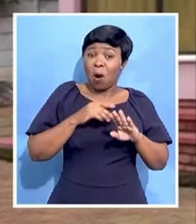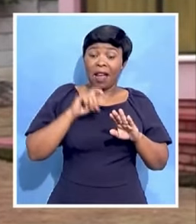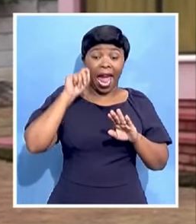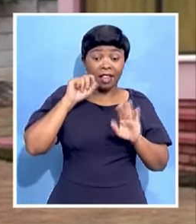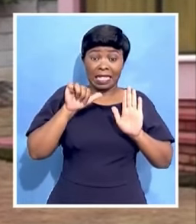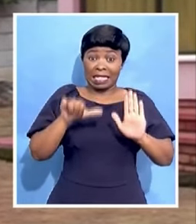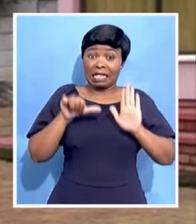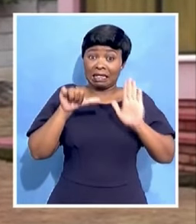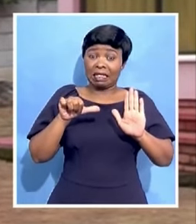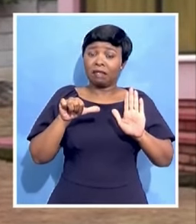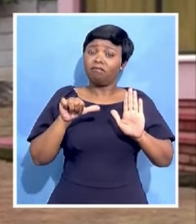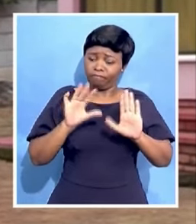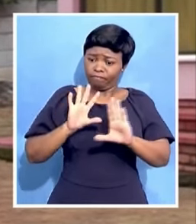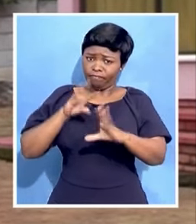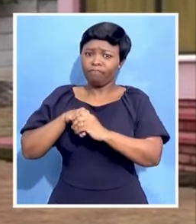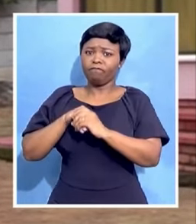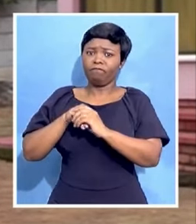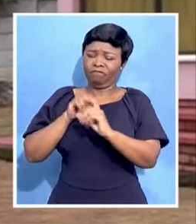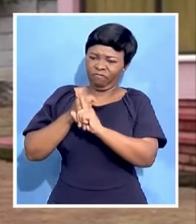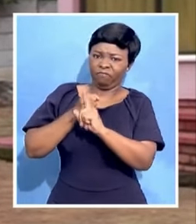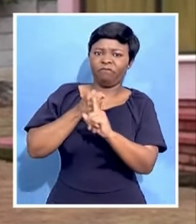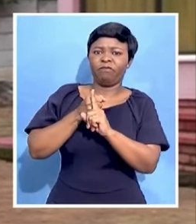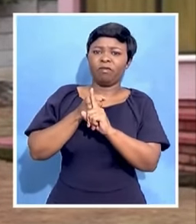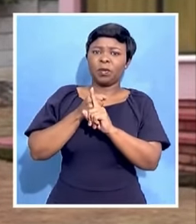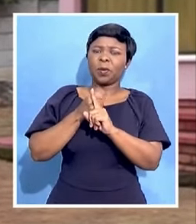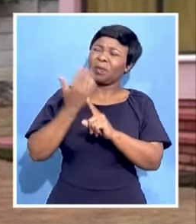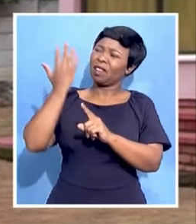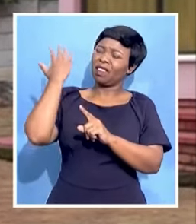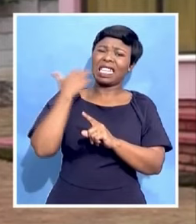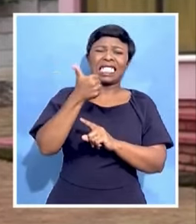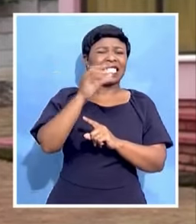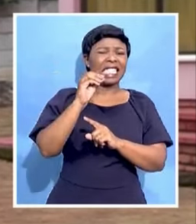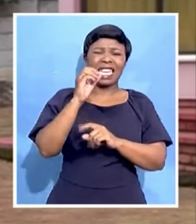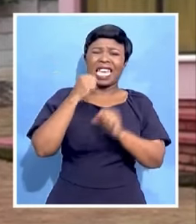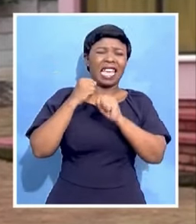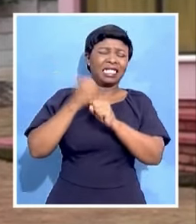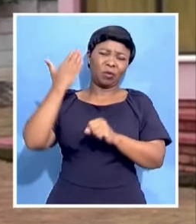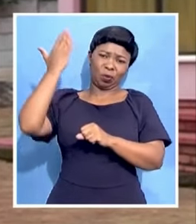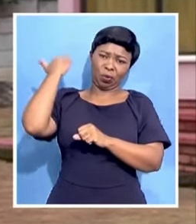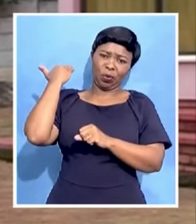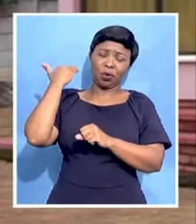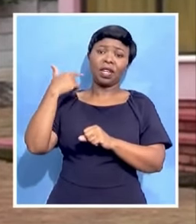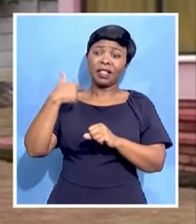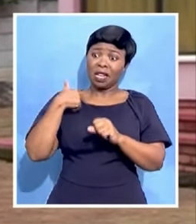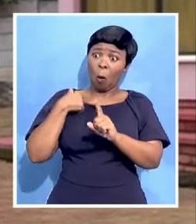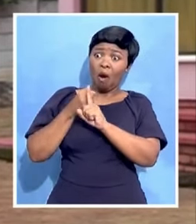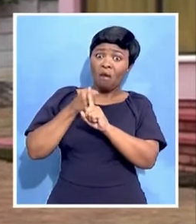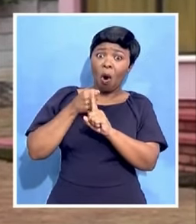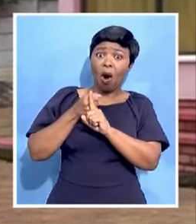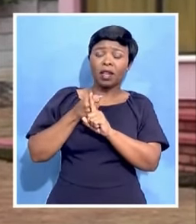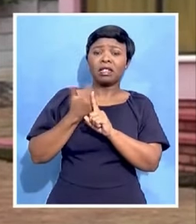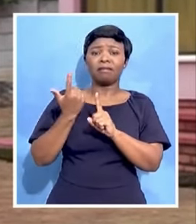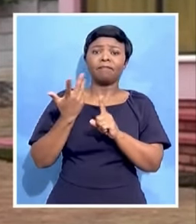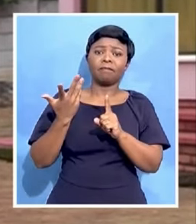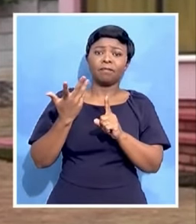ago, and the things that we fought against, like the deprivation of our people, the landlessness of our